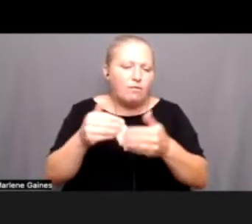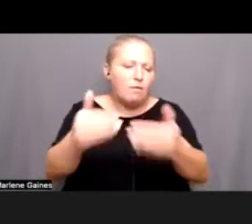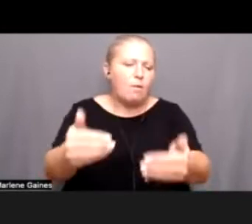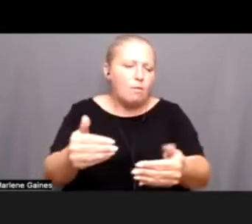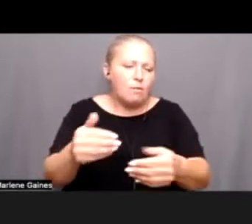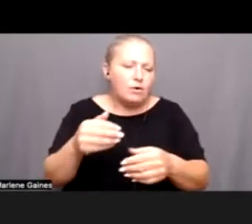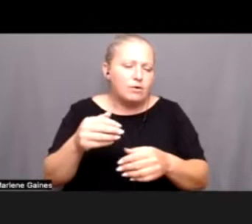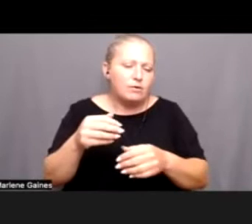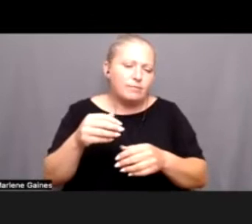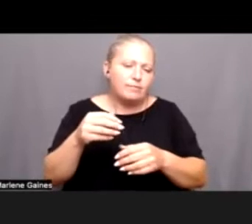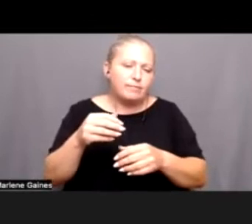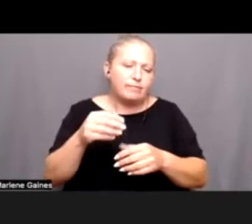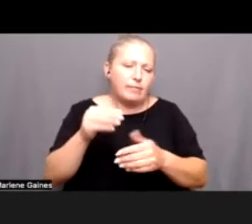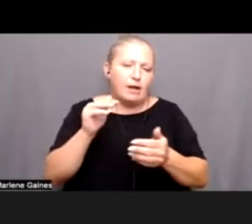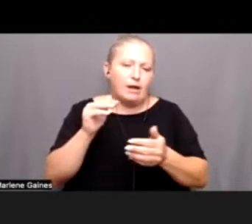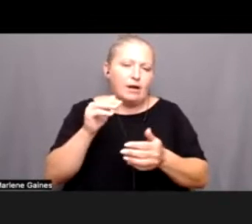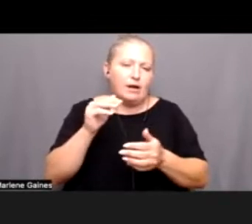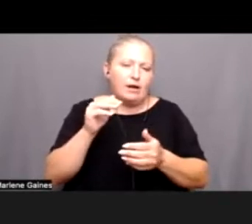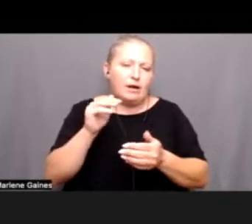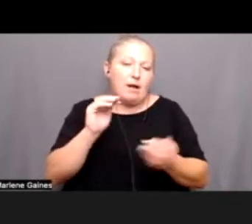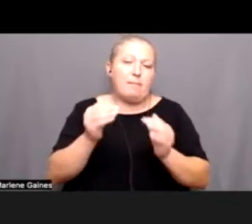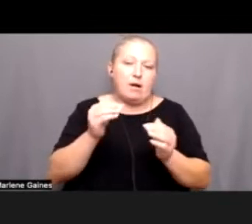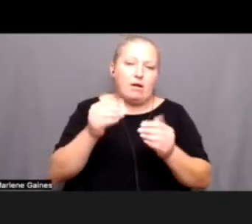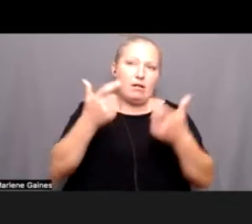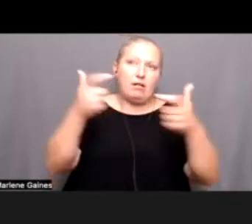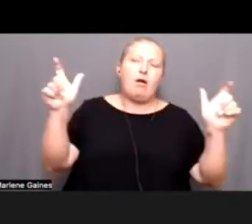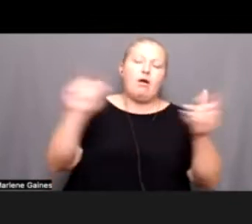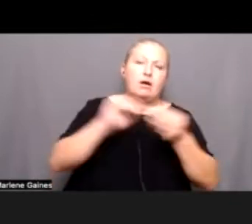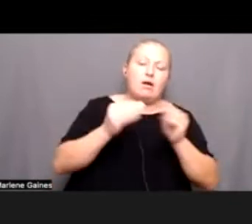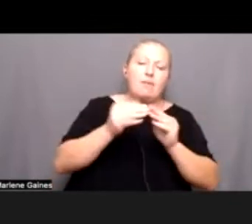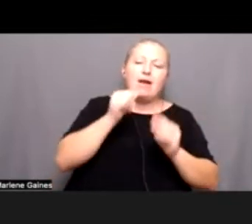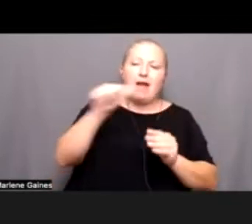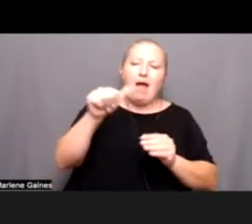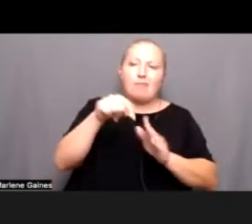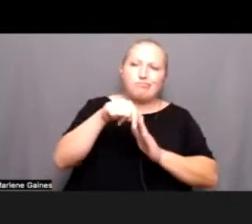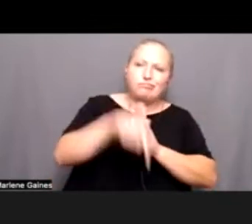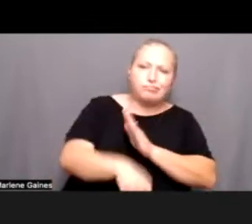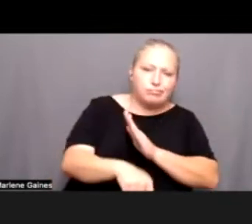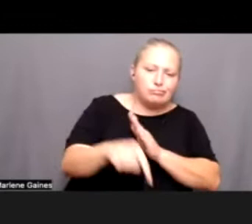versus having, a large number of perhaps not as in-depth partnerships.